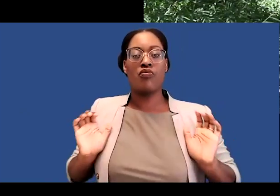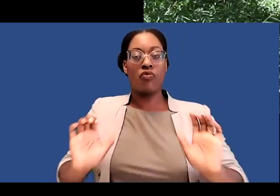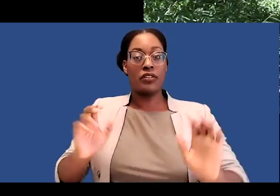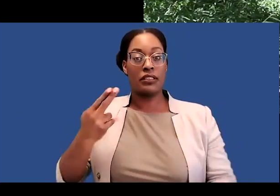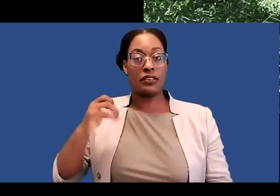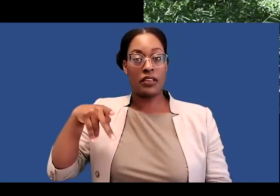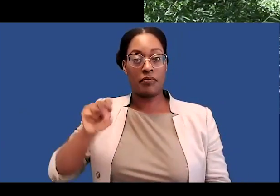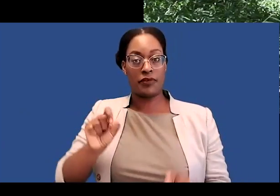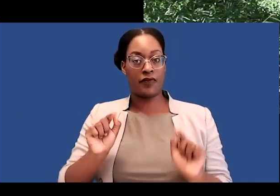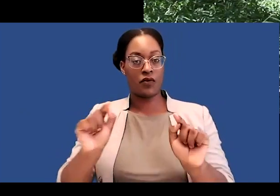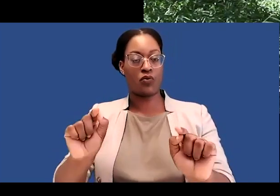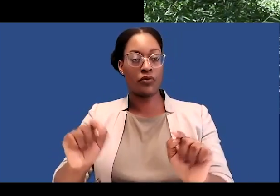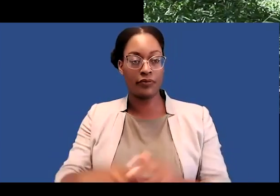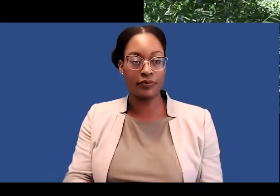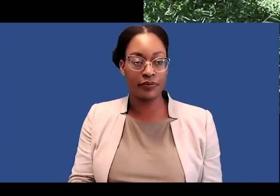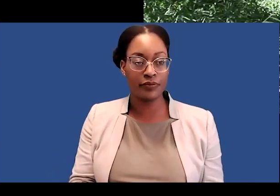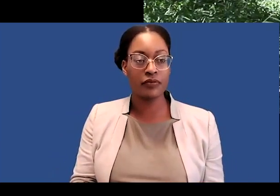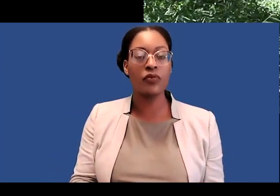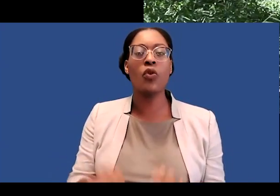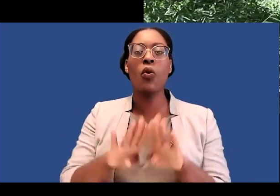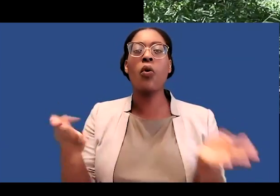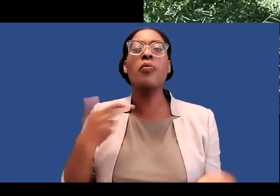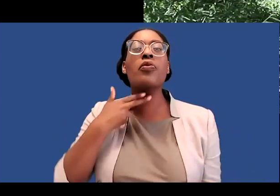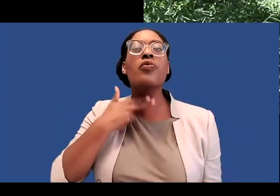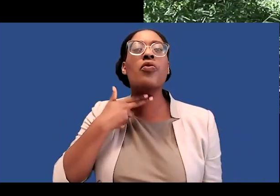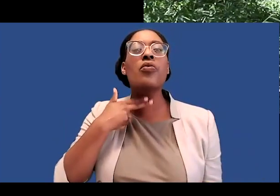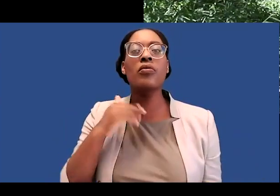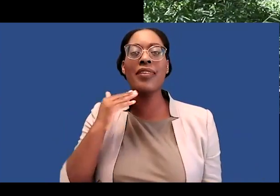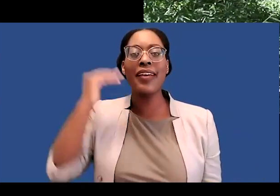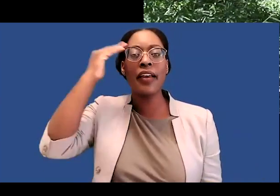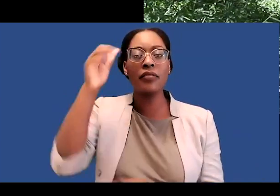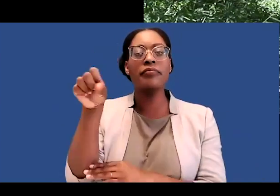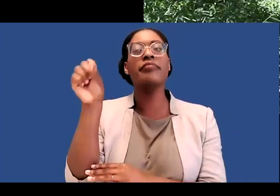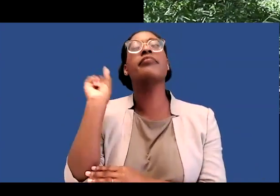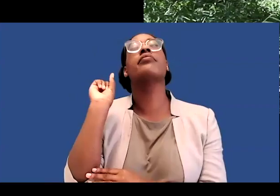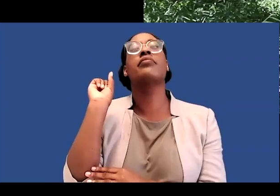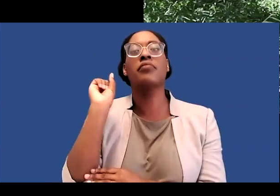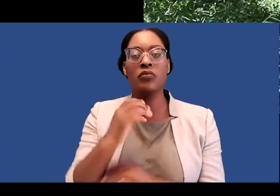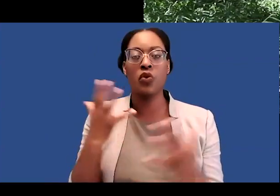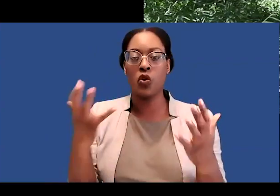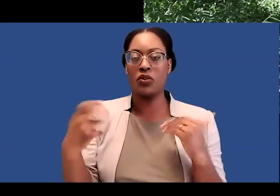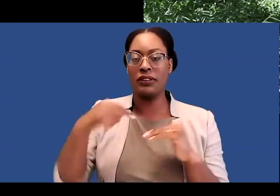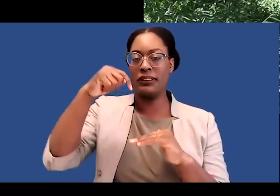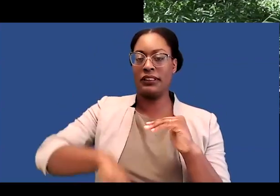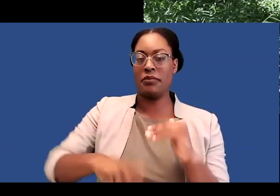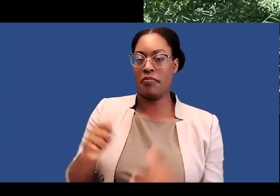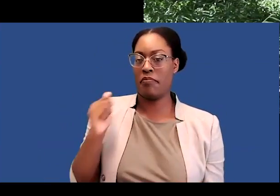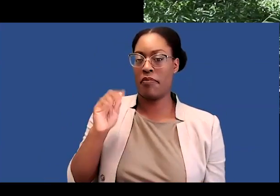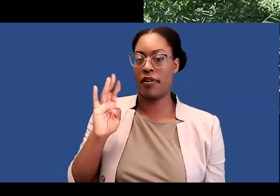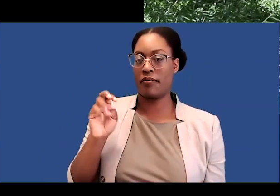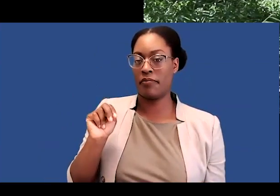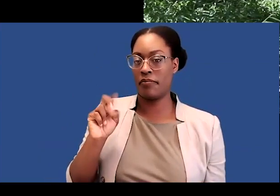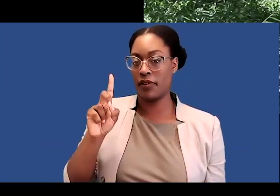the chest. Open the throat and drop the head back. We're just going to deepen that back bend. Take your time. You